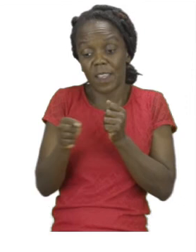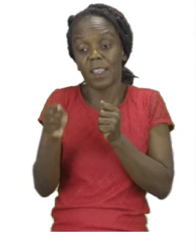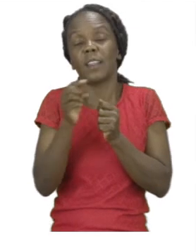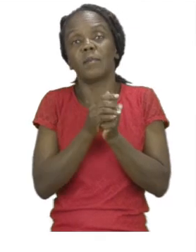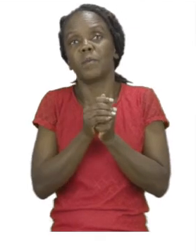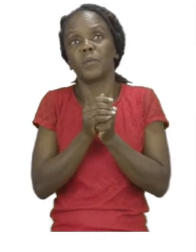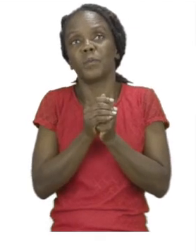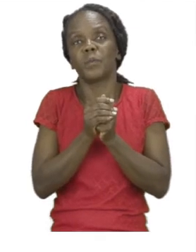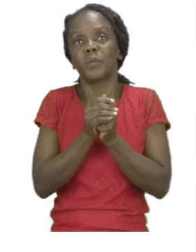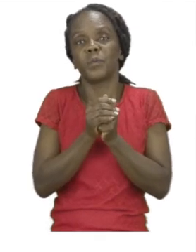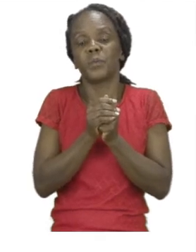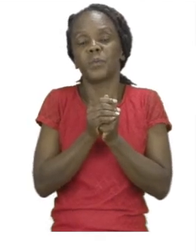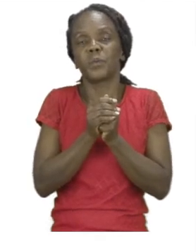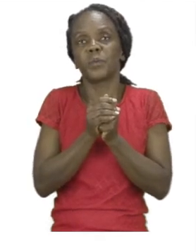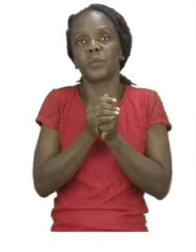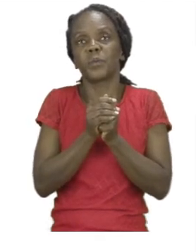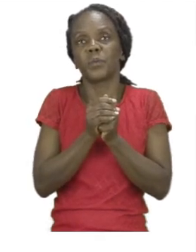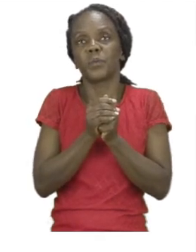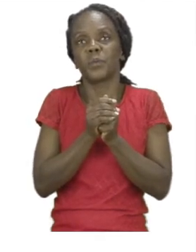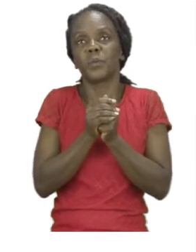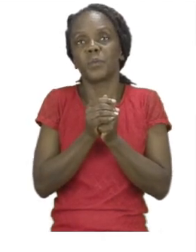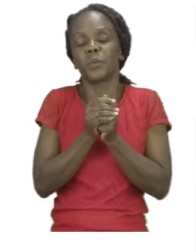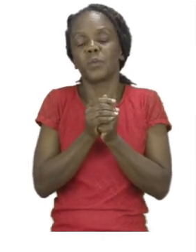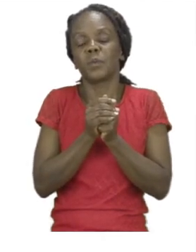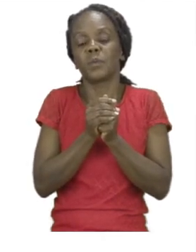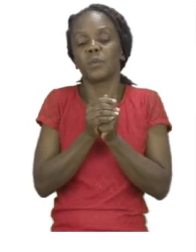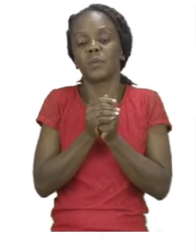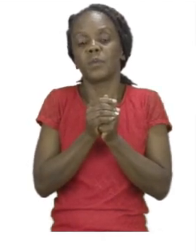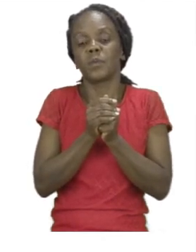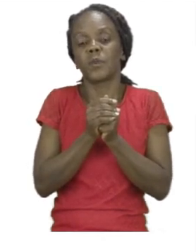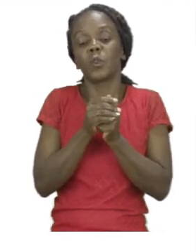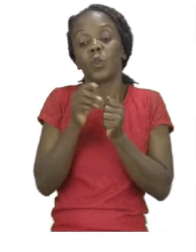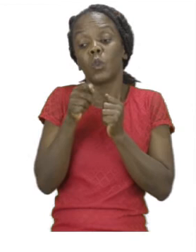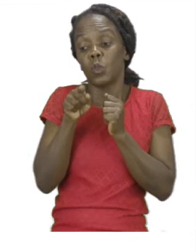everyone. So you are going to circle Marina,